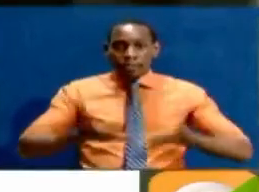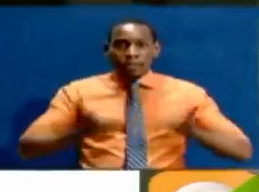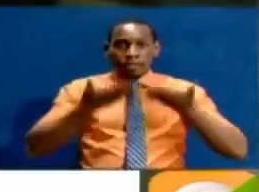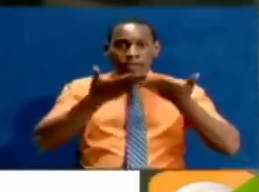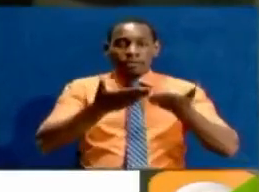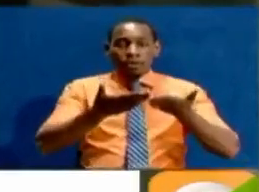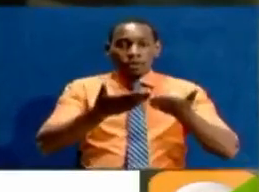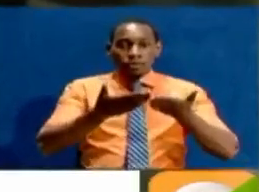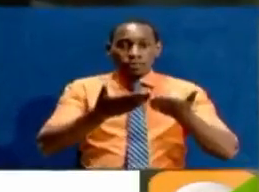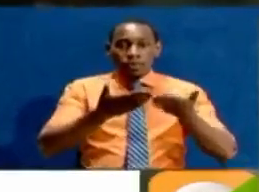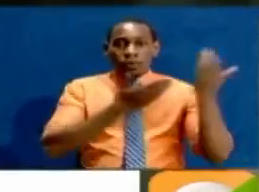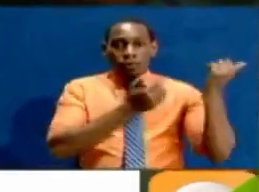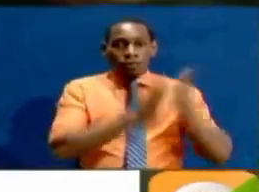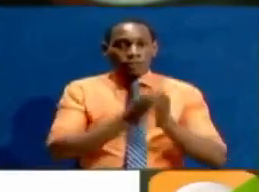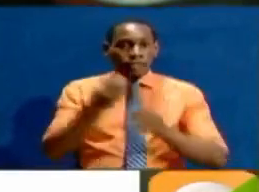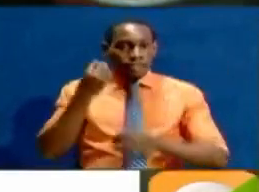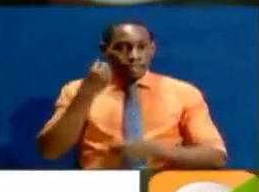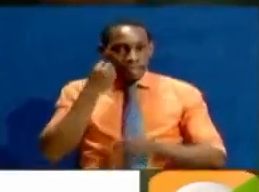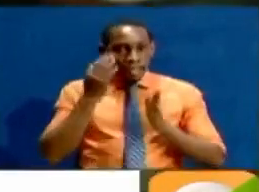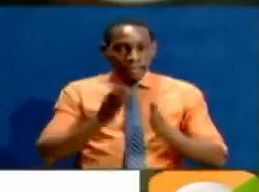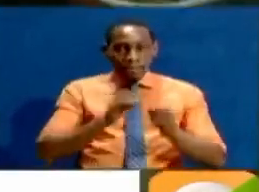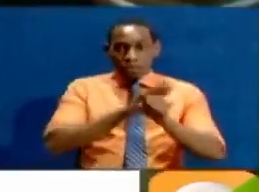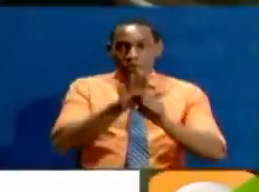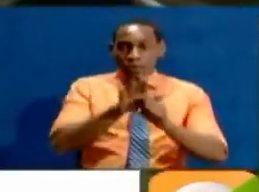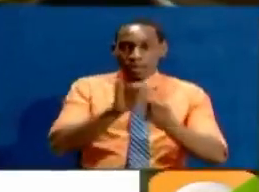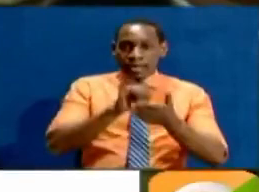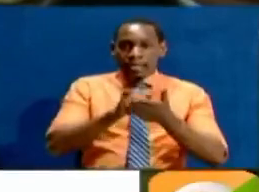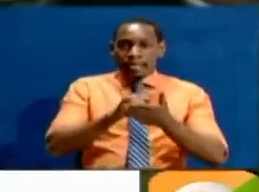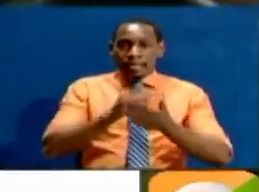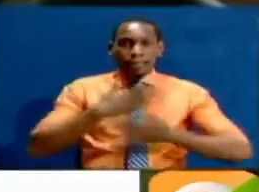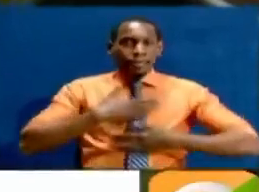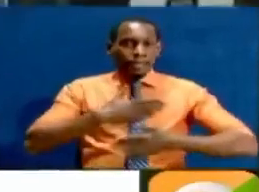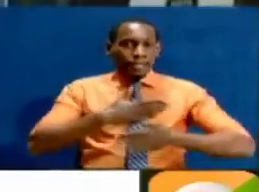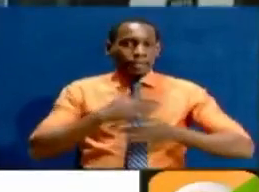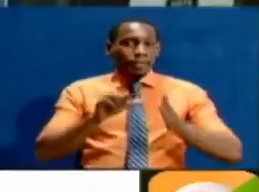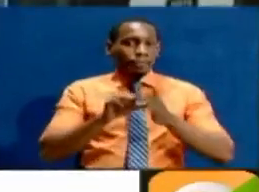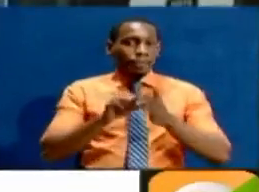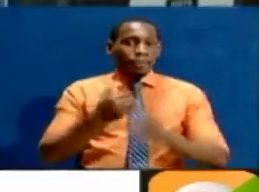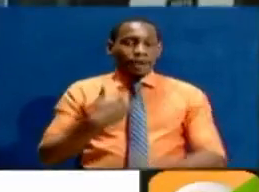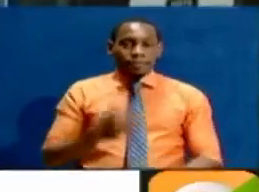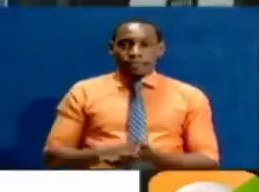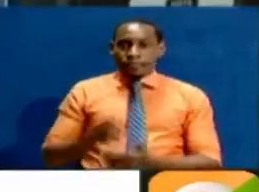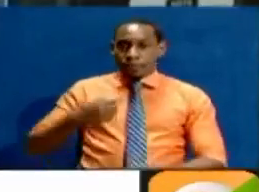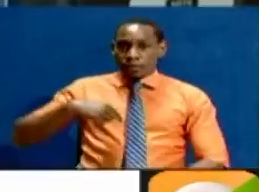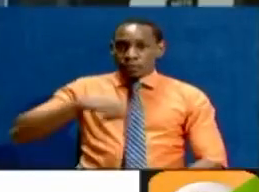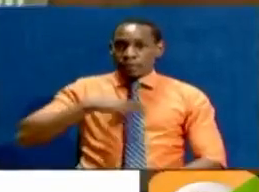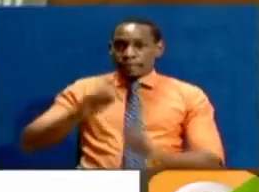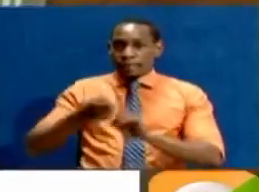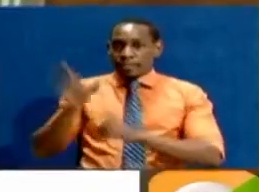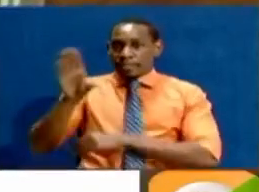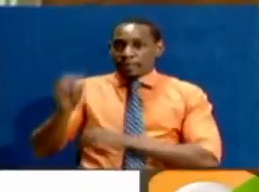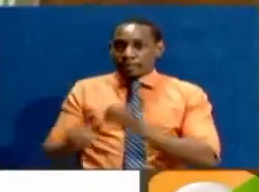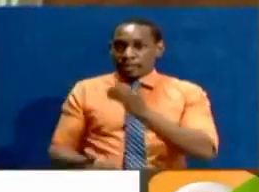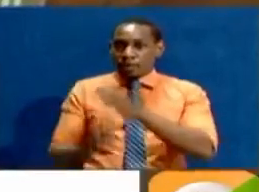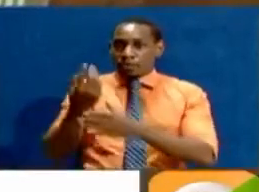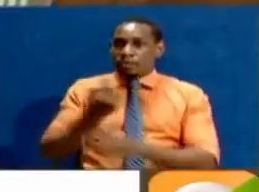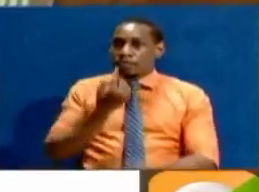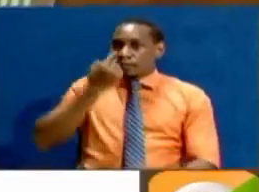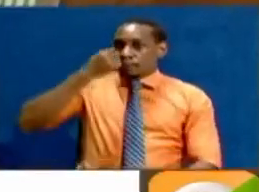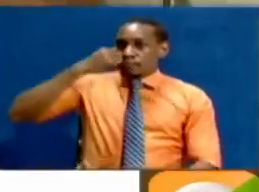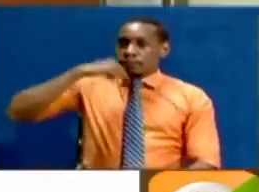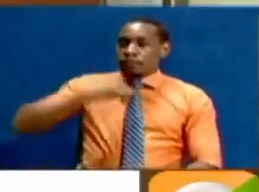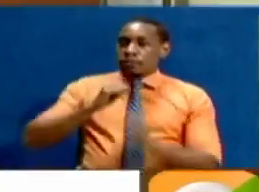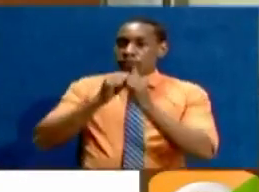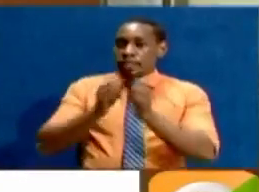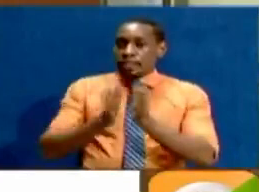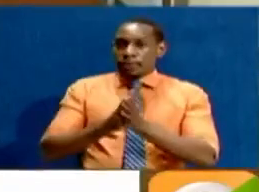a lifeline for COVID-19 patients who develop breathing difficulties. We are the first in Africa to come up with swabs,